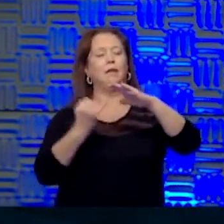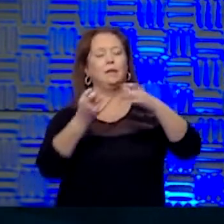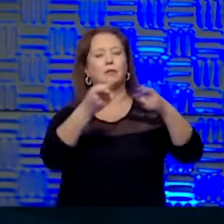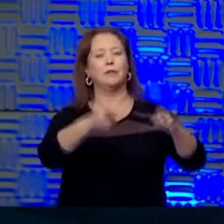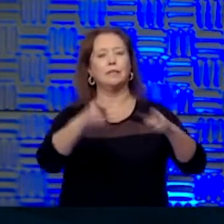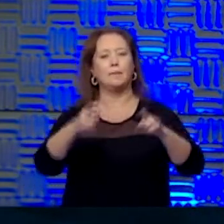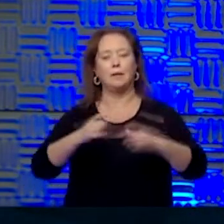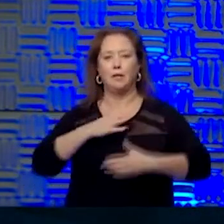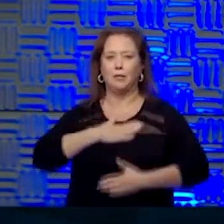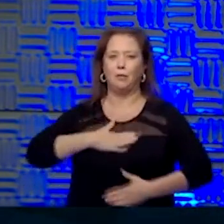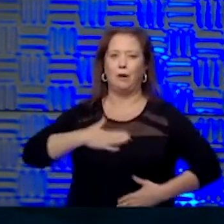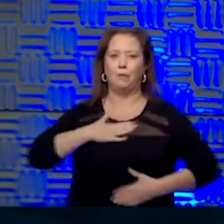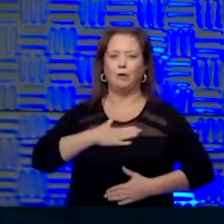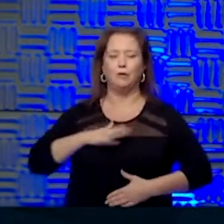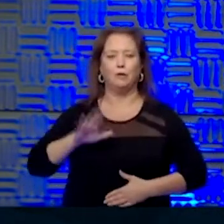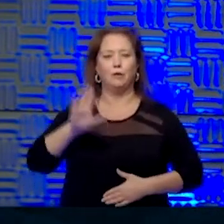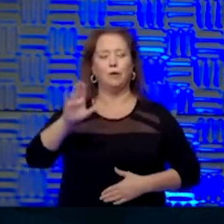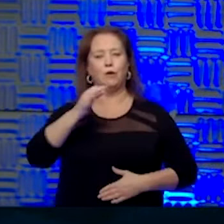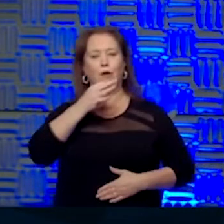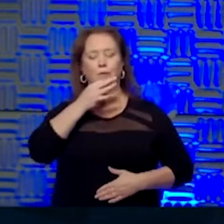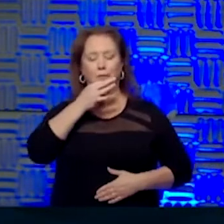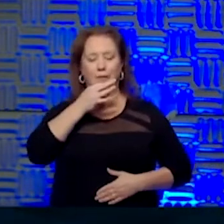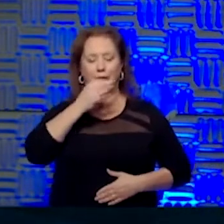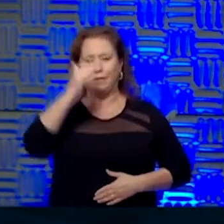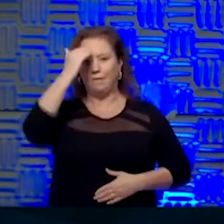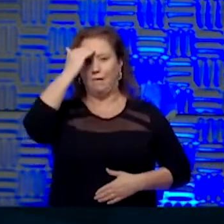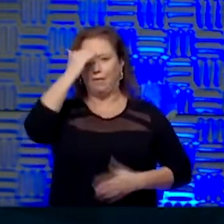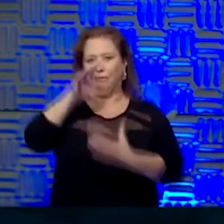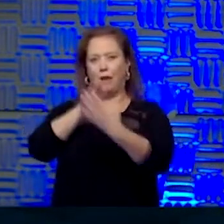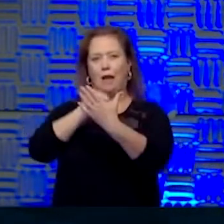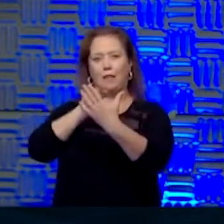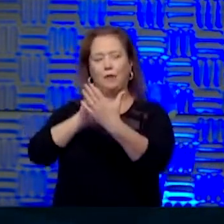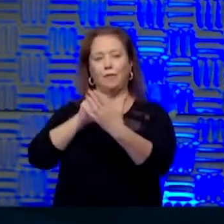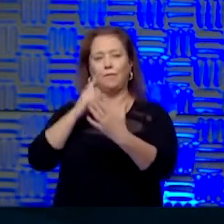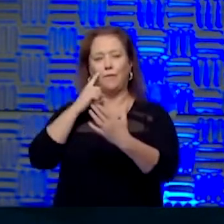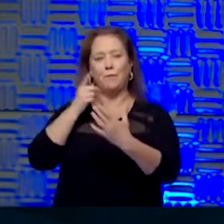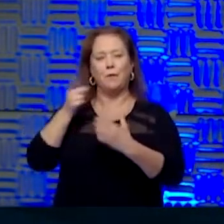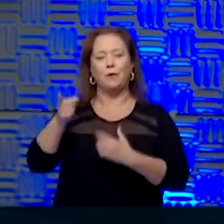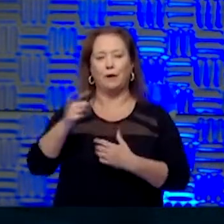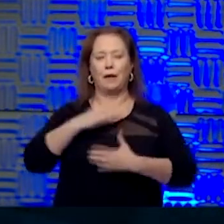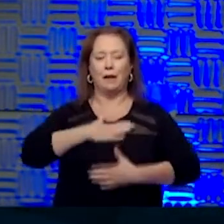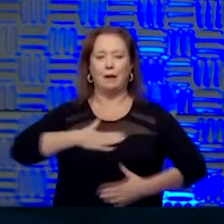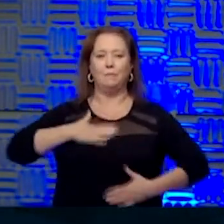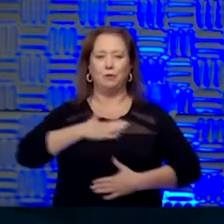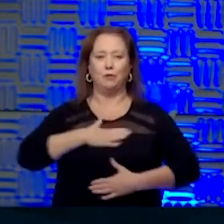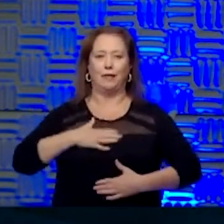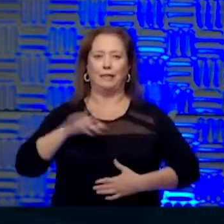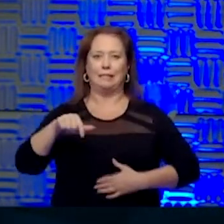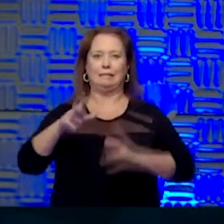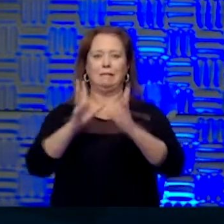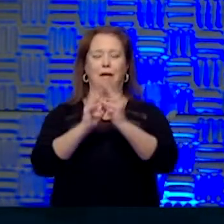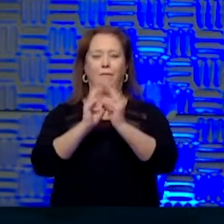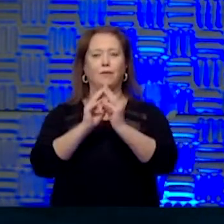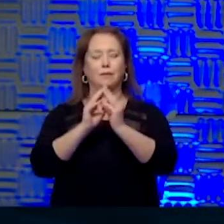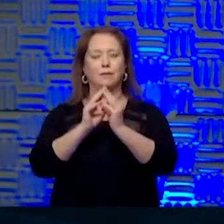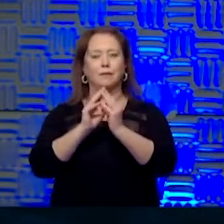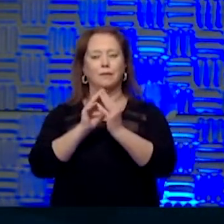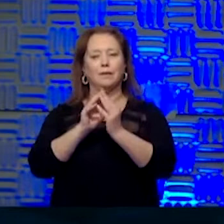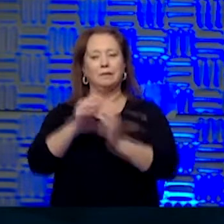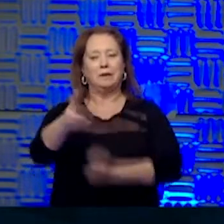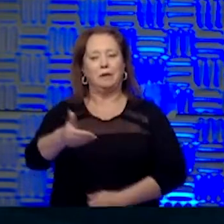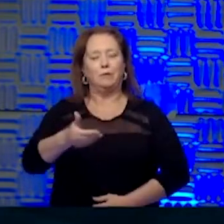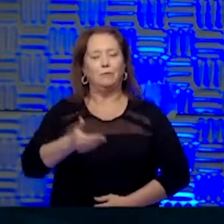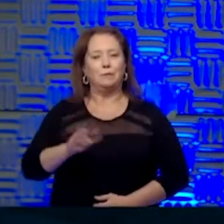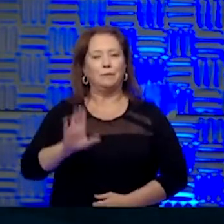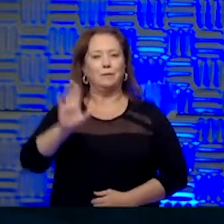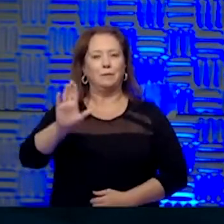I appreciate the expertise and the knowledge that I learned from that conversation, and I appreciate this press conference getting me acquainted with such